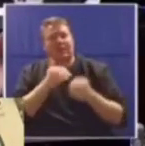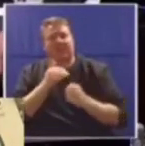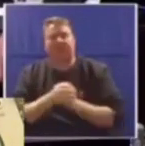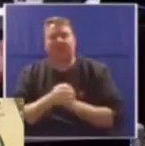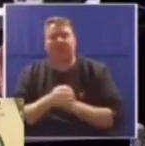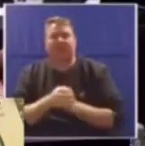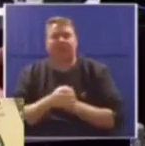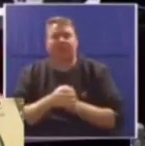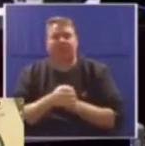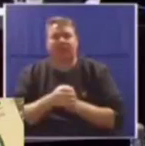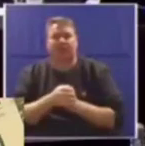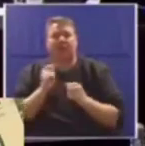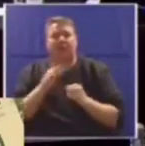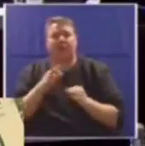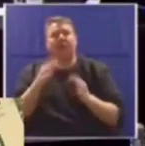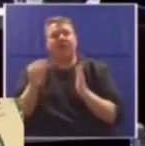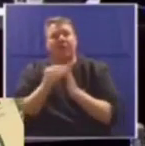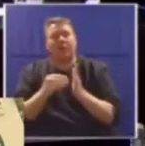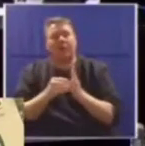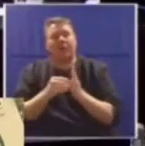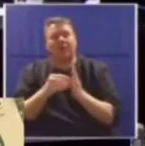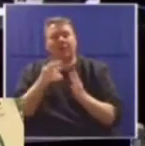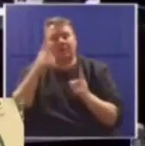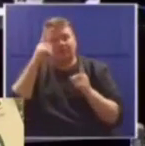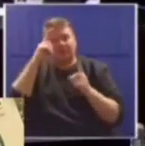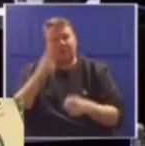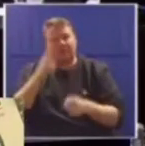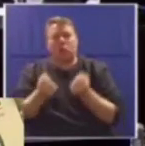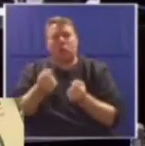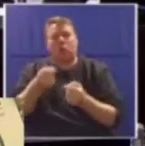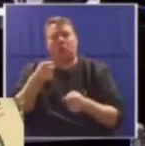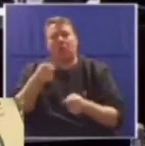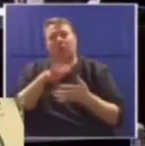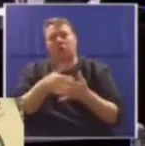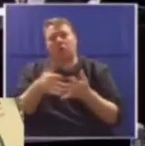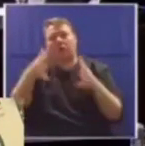implement that judgment in full. I hope that makes it clear. Thank you.